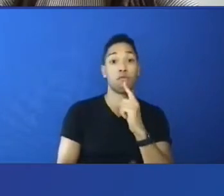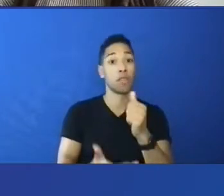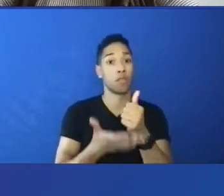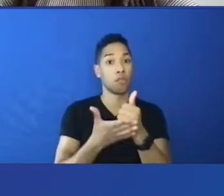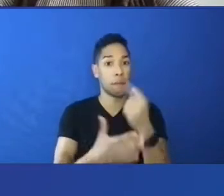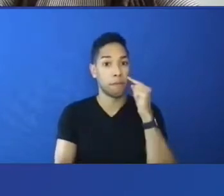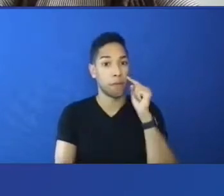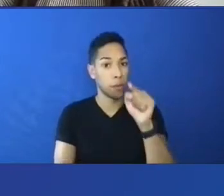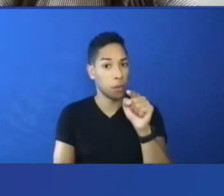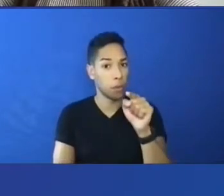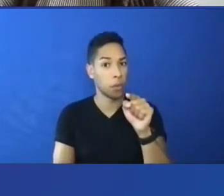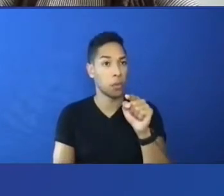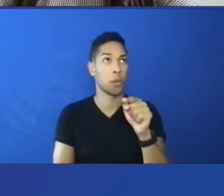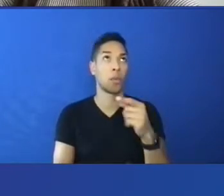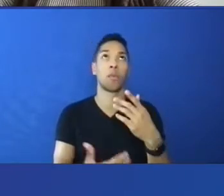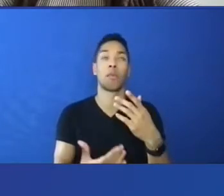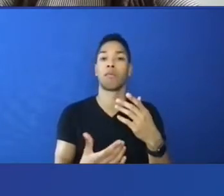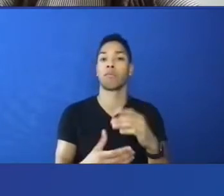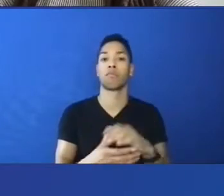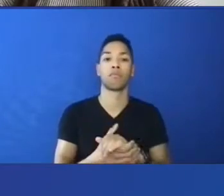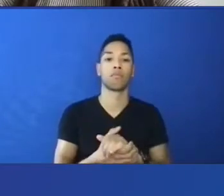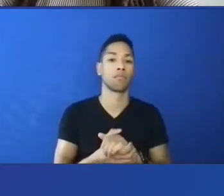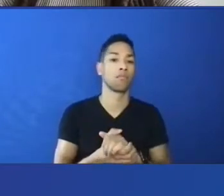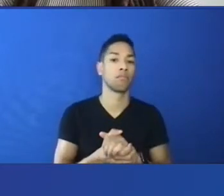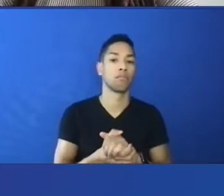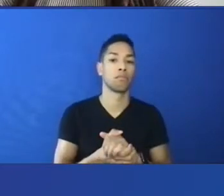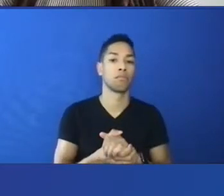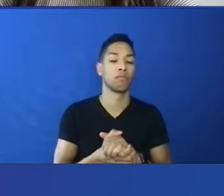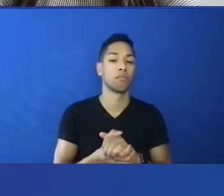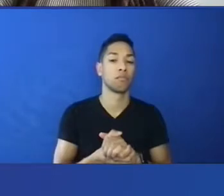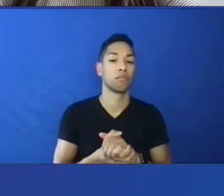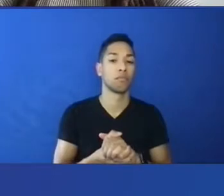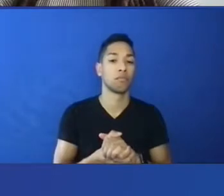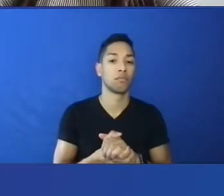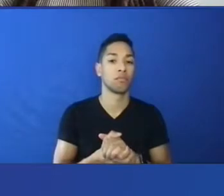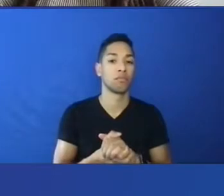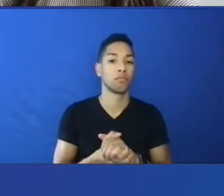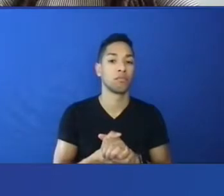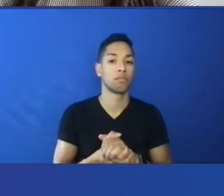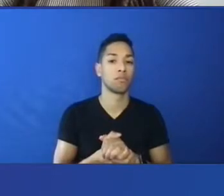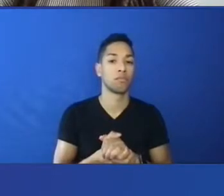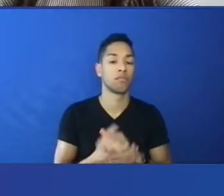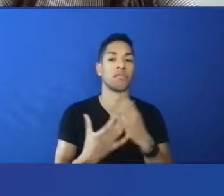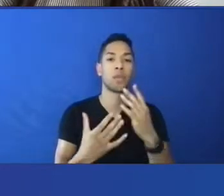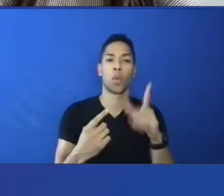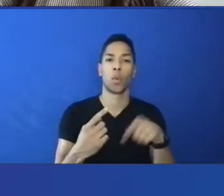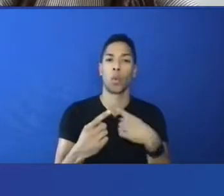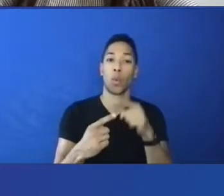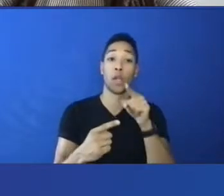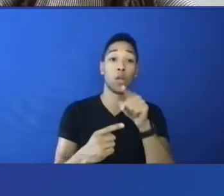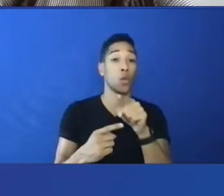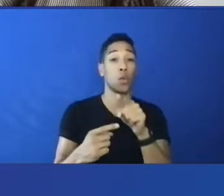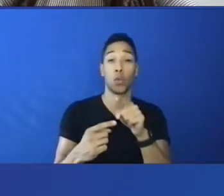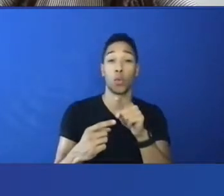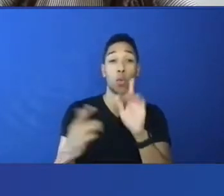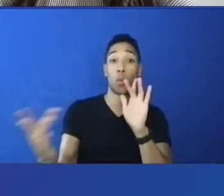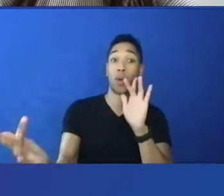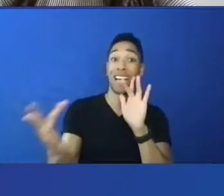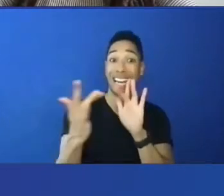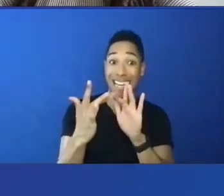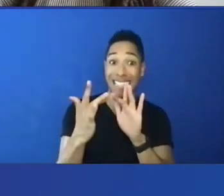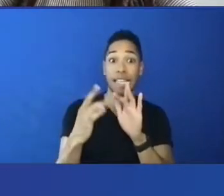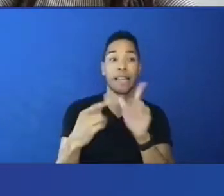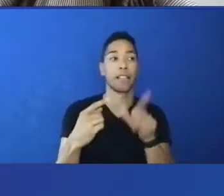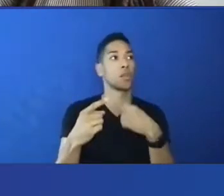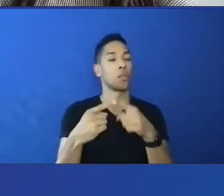the recruitment, hiring, onboarding would be, you know, the at the point that you were contacted or application process,